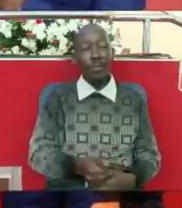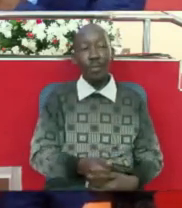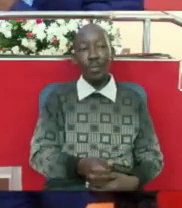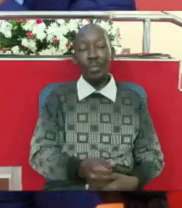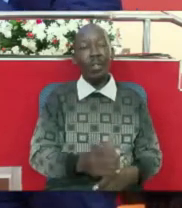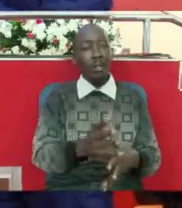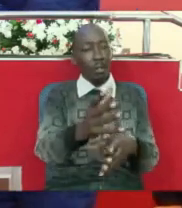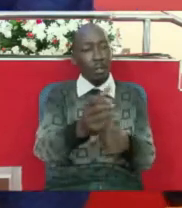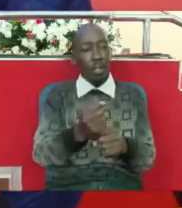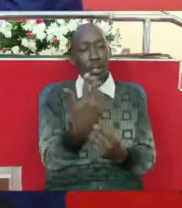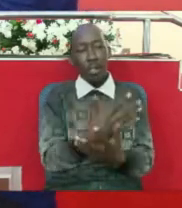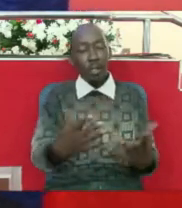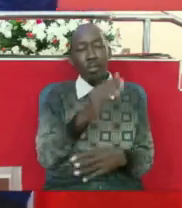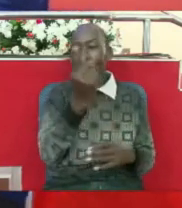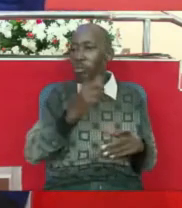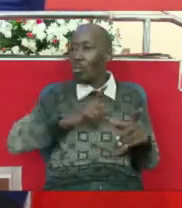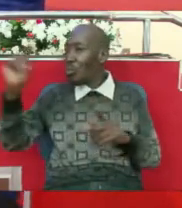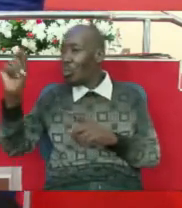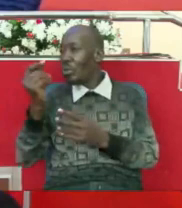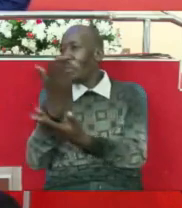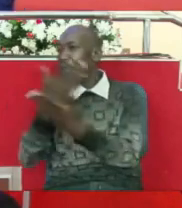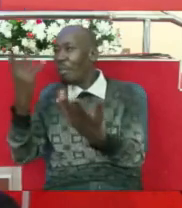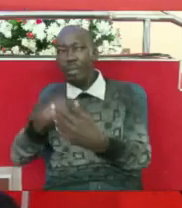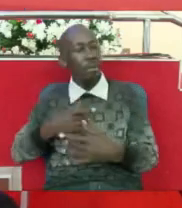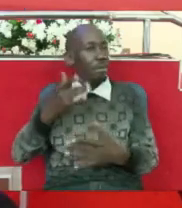Take you to places you never wanted to go.